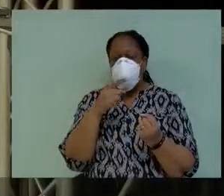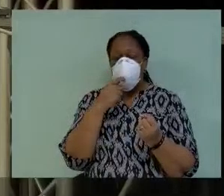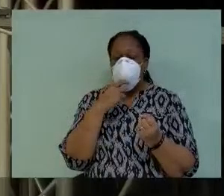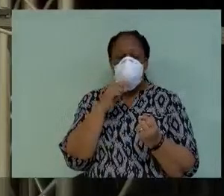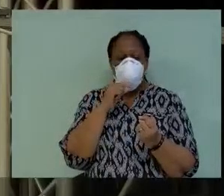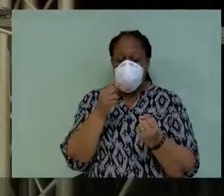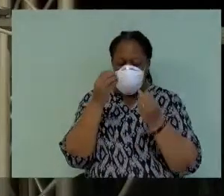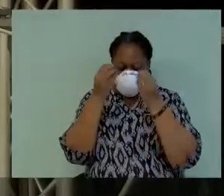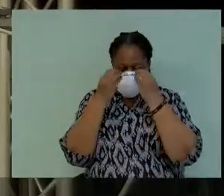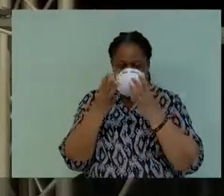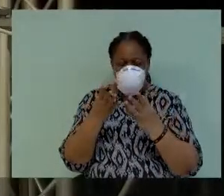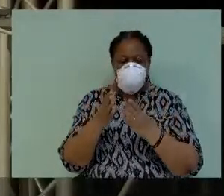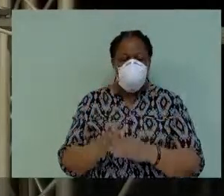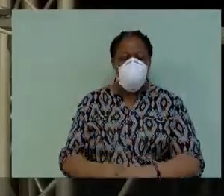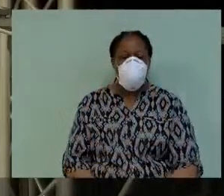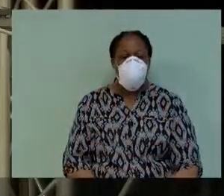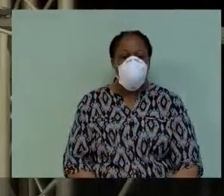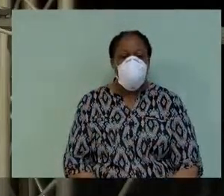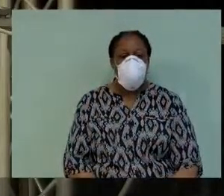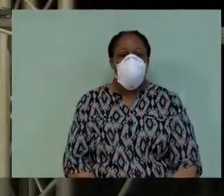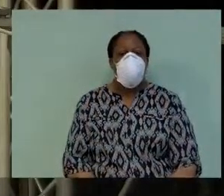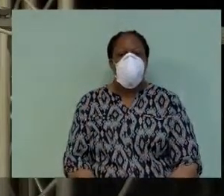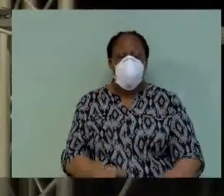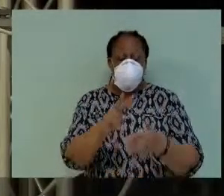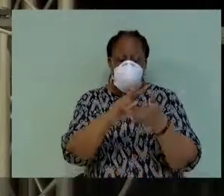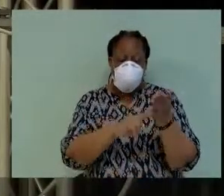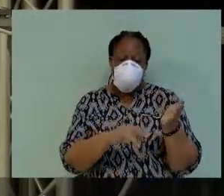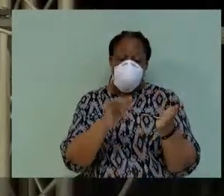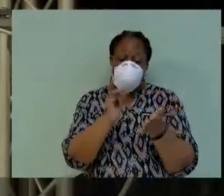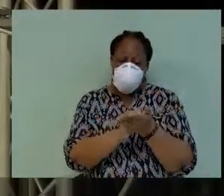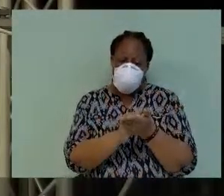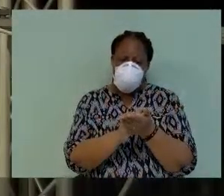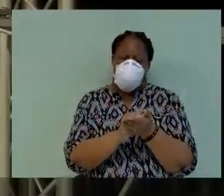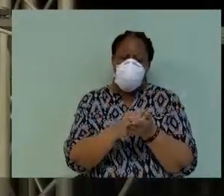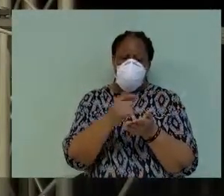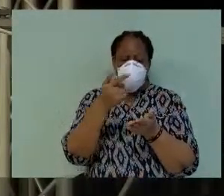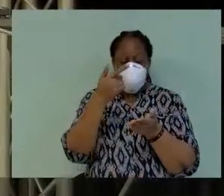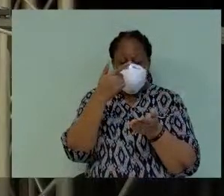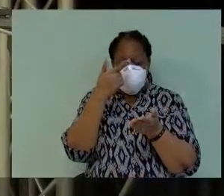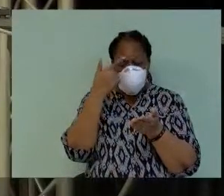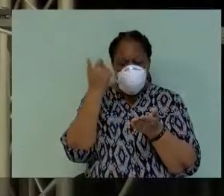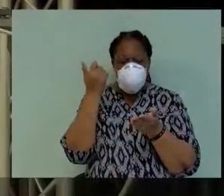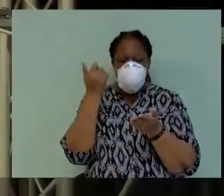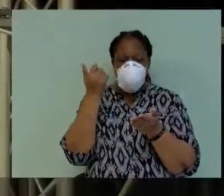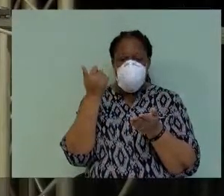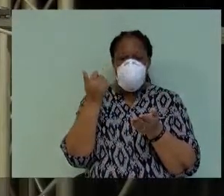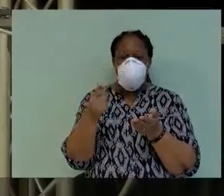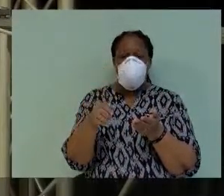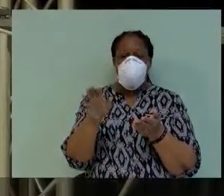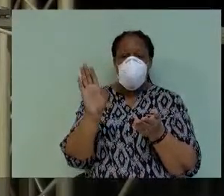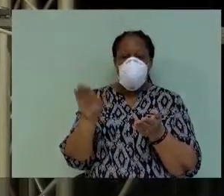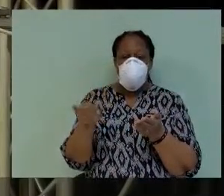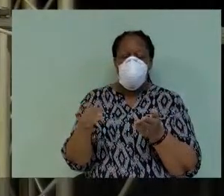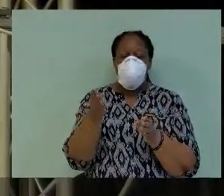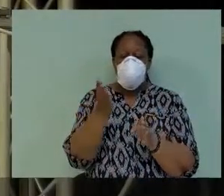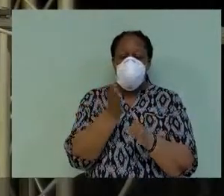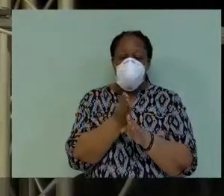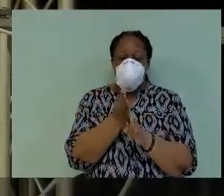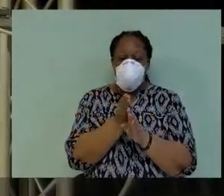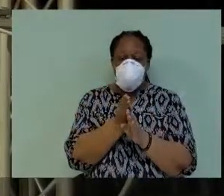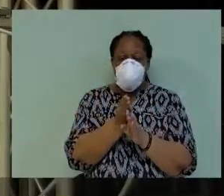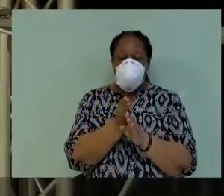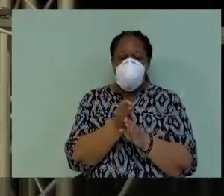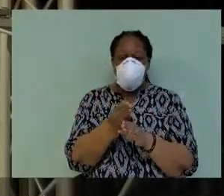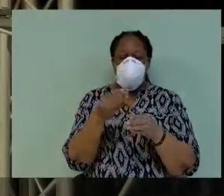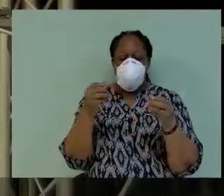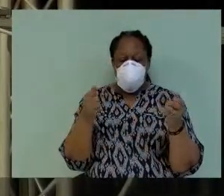regulation. I read this particular regulation in the context of passenger buses carrying more